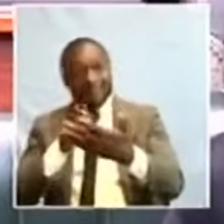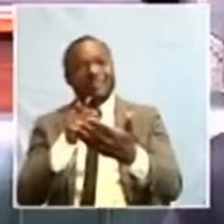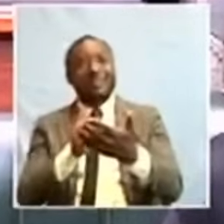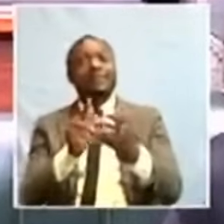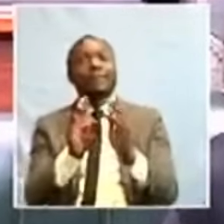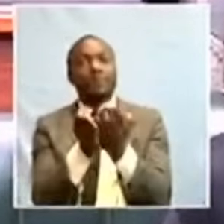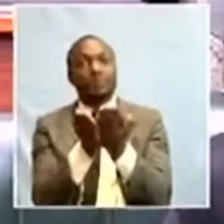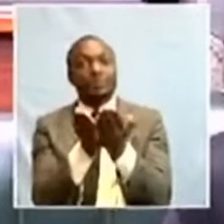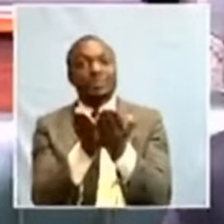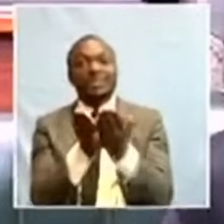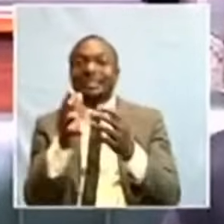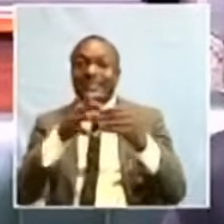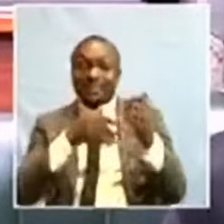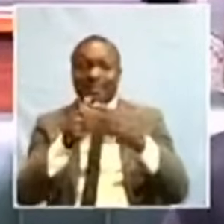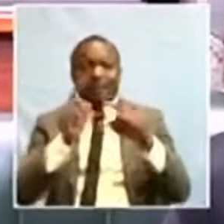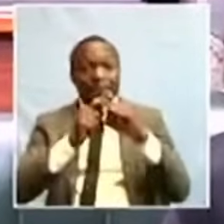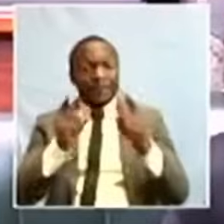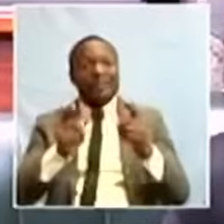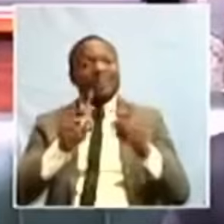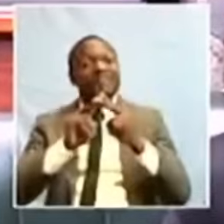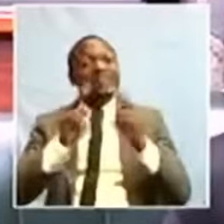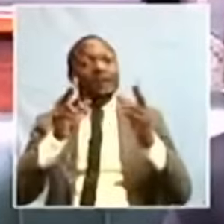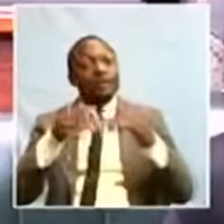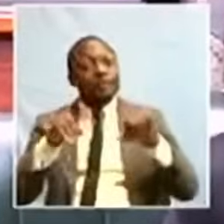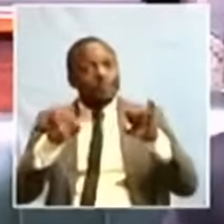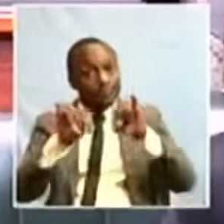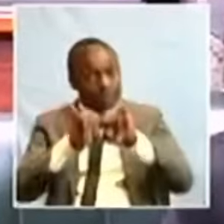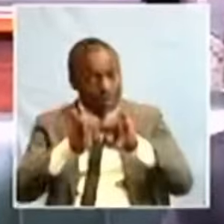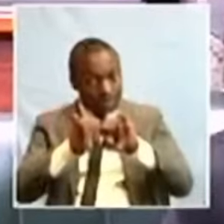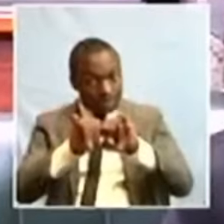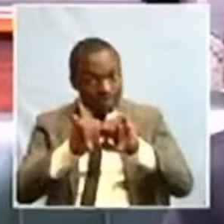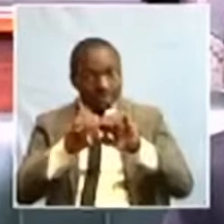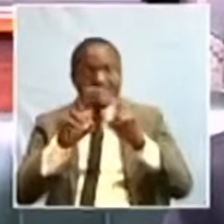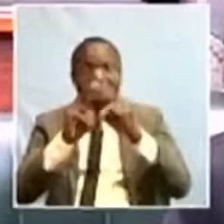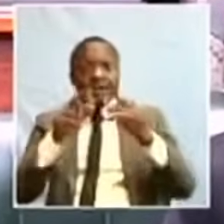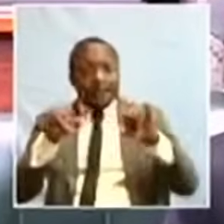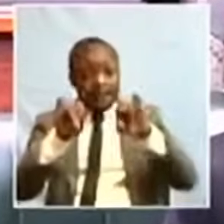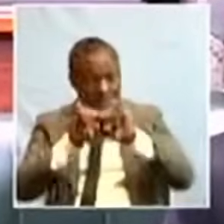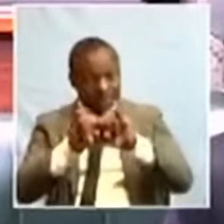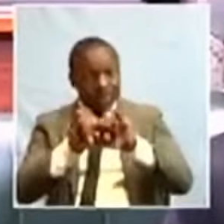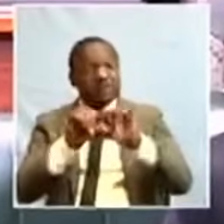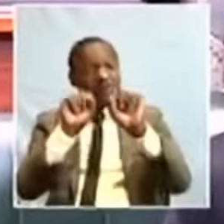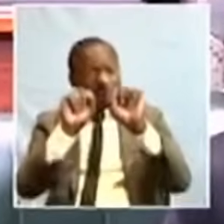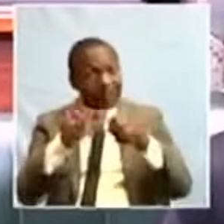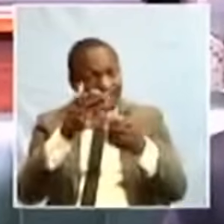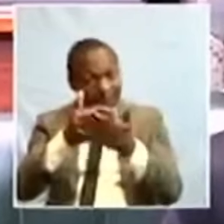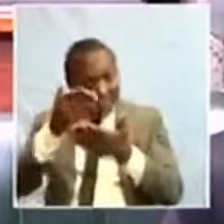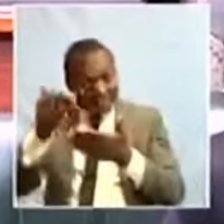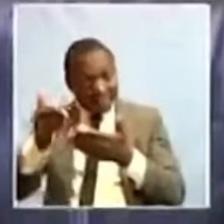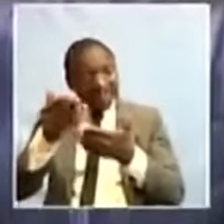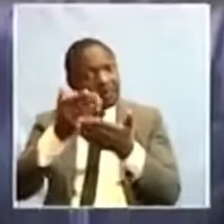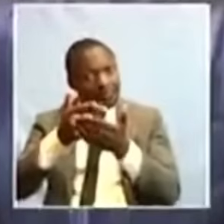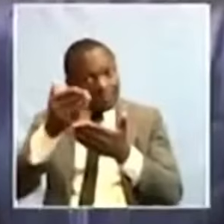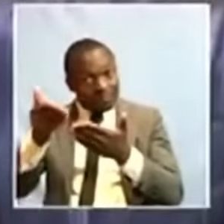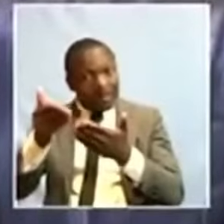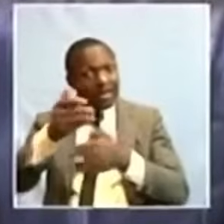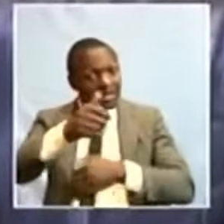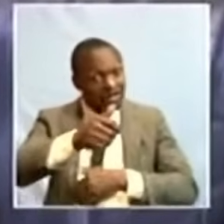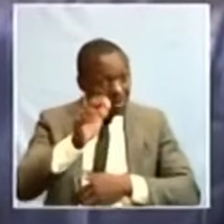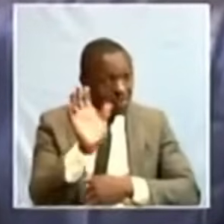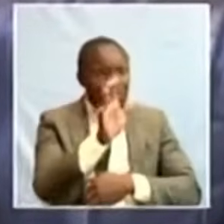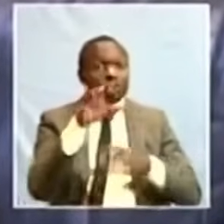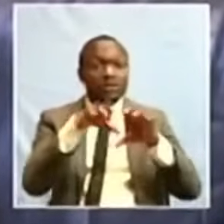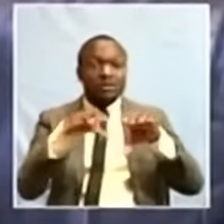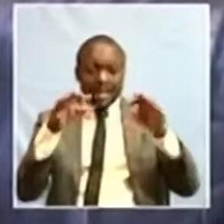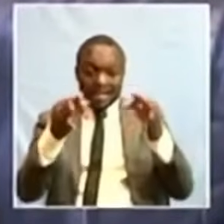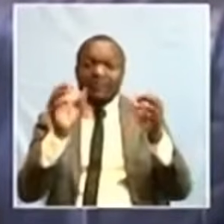book. It's simple, but it's very important. It's important that you buy it. You buy it for your children